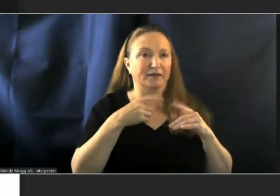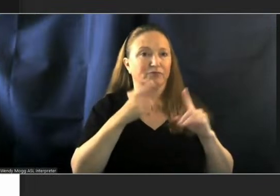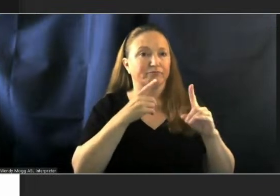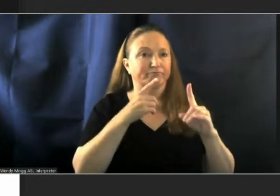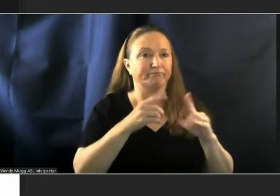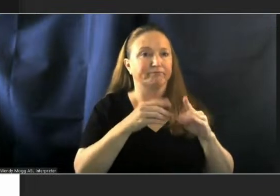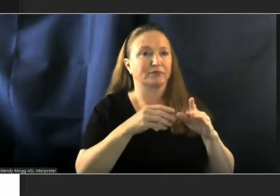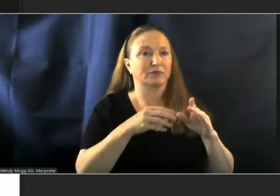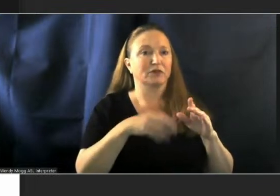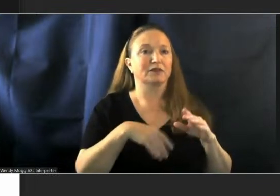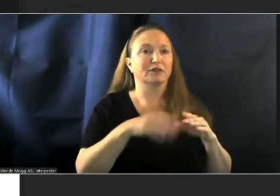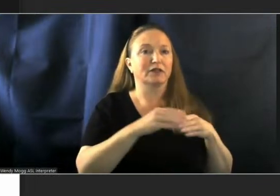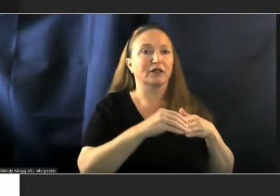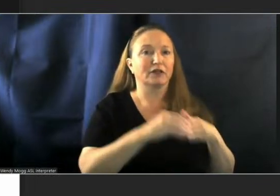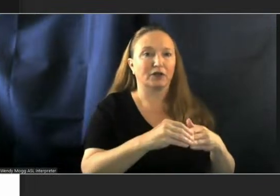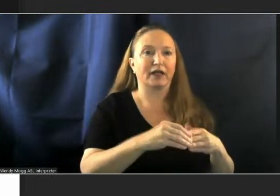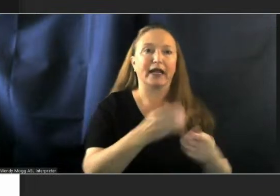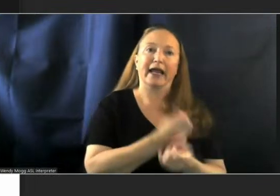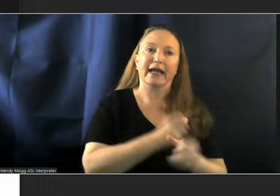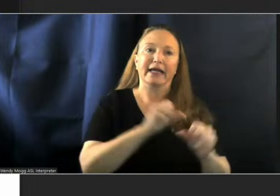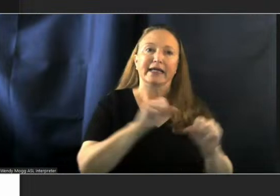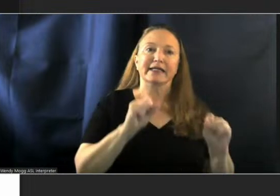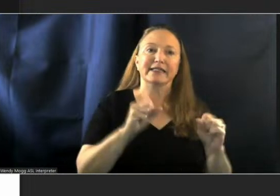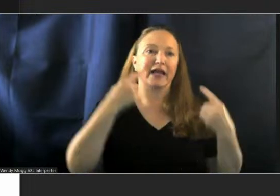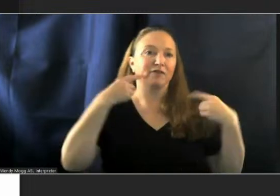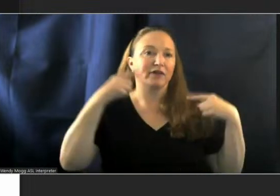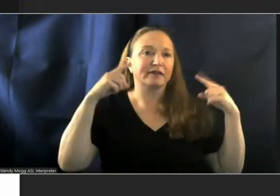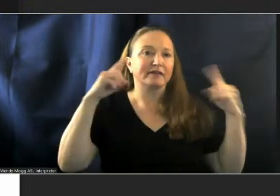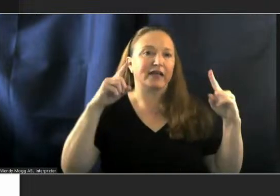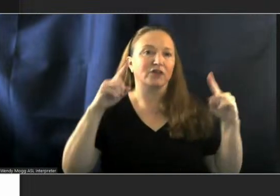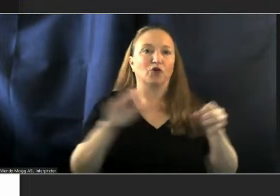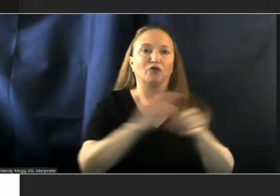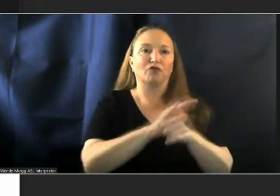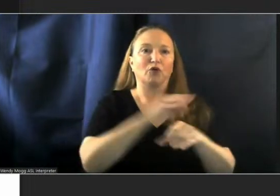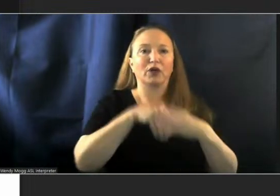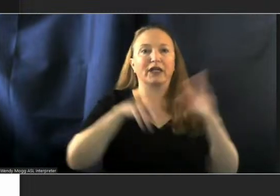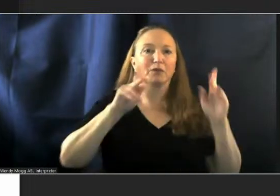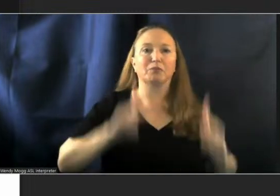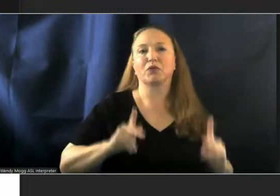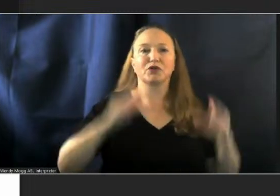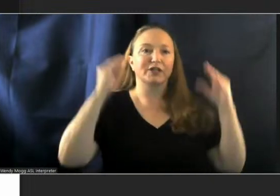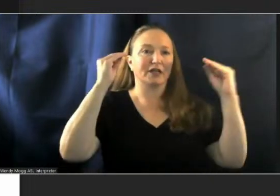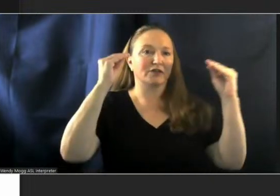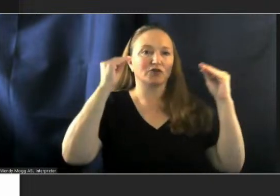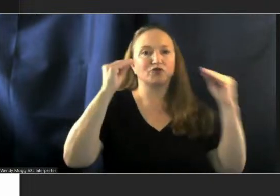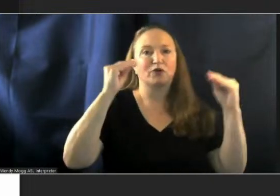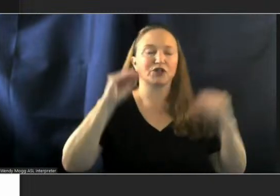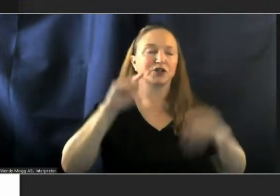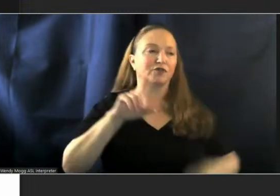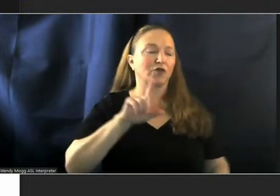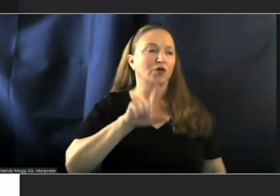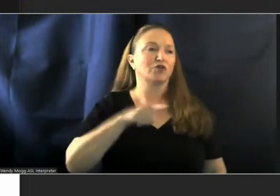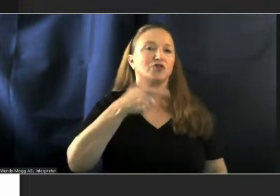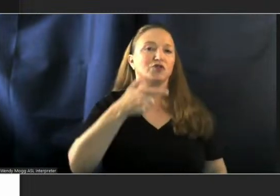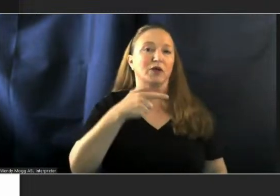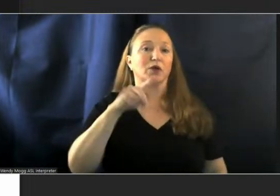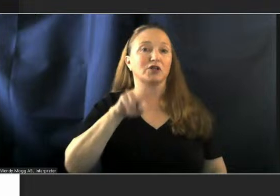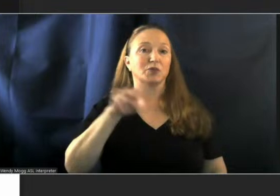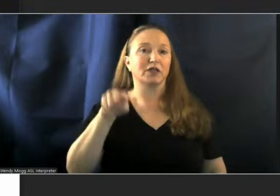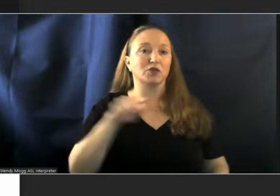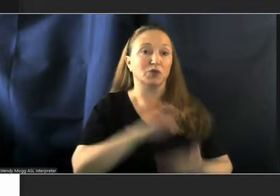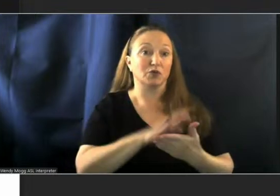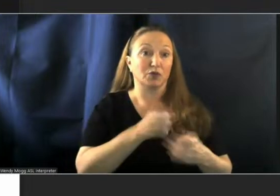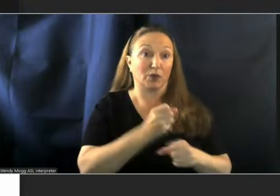guidance is a safe, successful, and full in-person instruction in the 21-22 school year. And what they based it on is